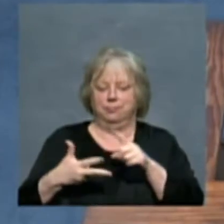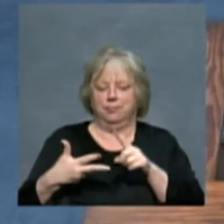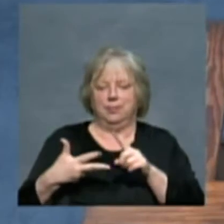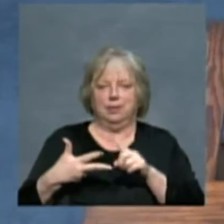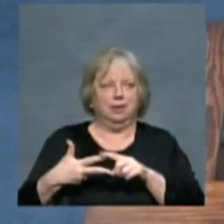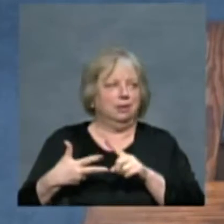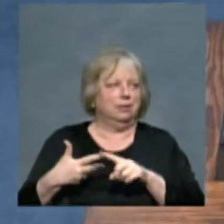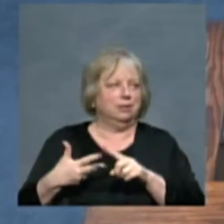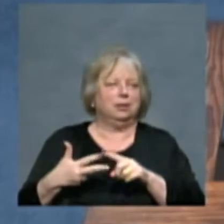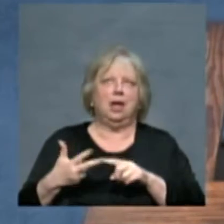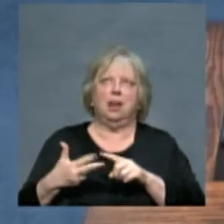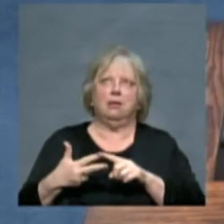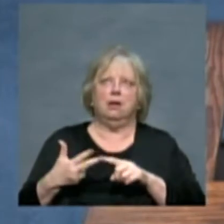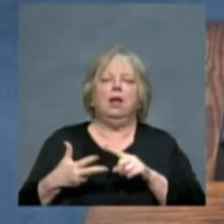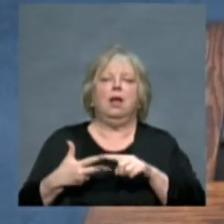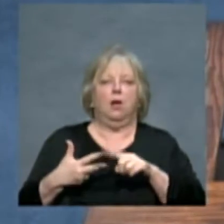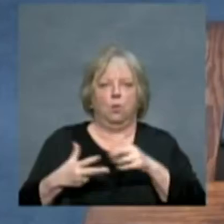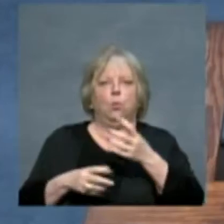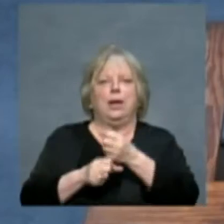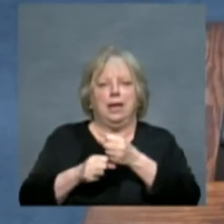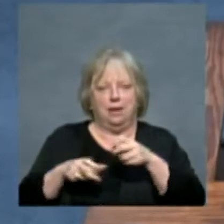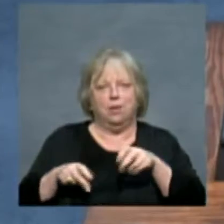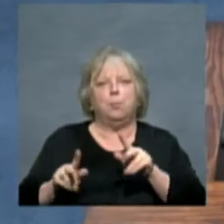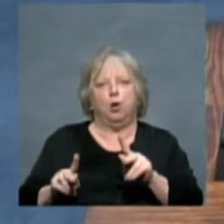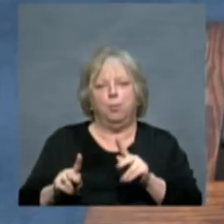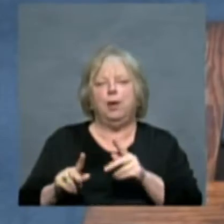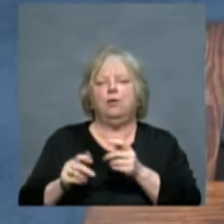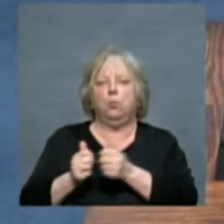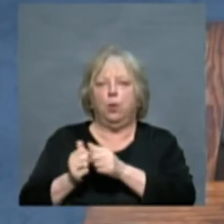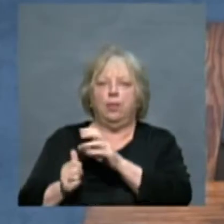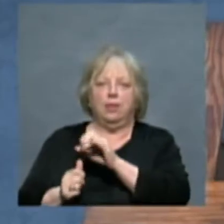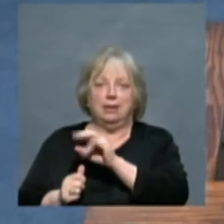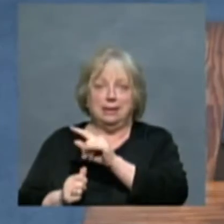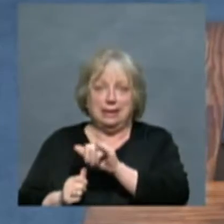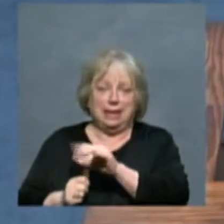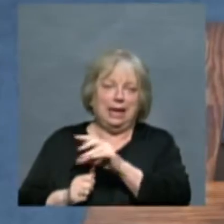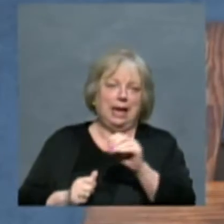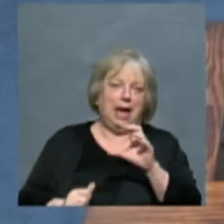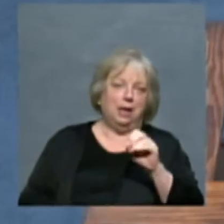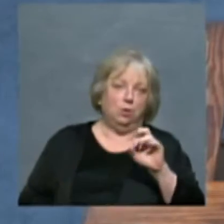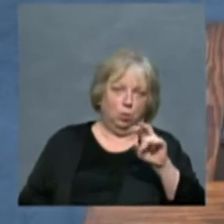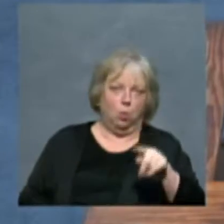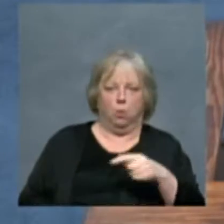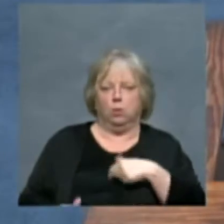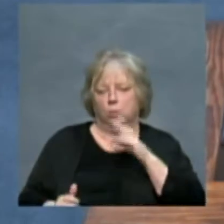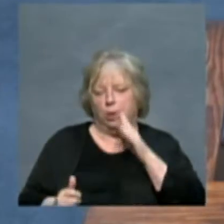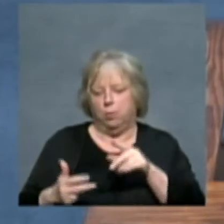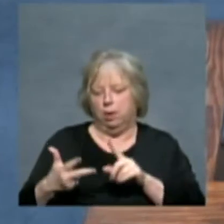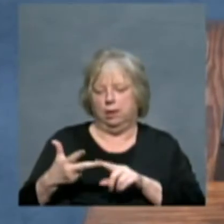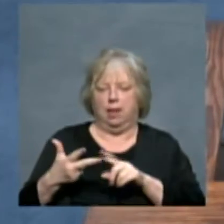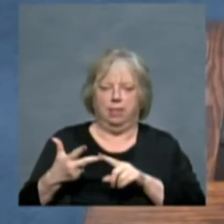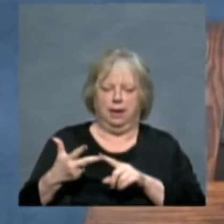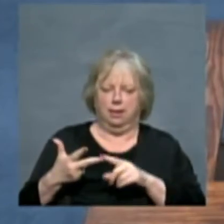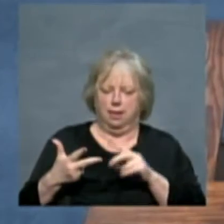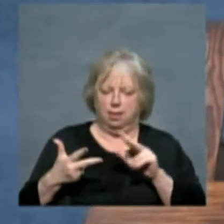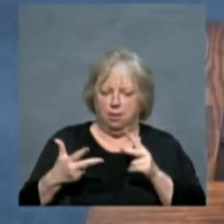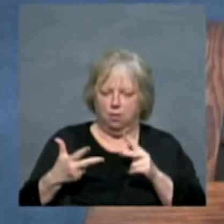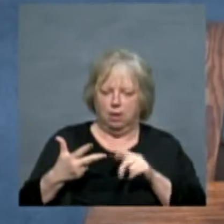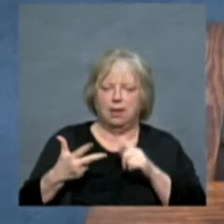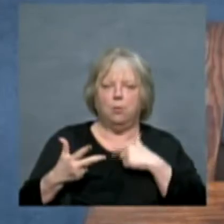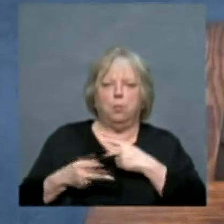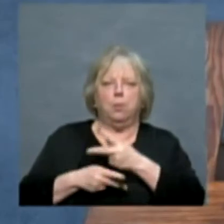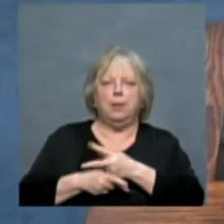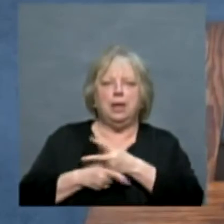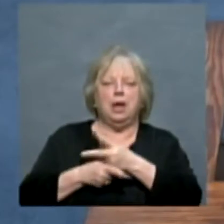What were the others? That we get our permits with the city and the Corps, which we will. And then I think the other was just that we would be careful